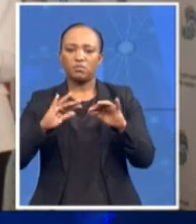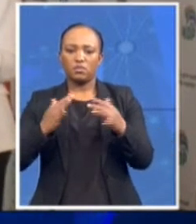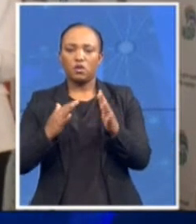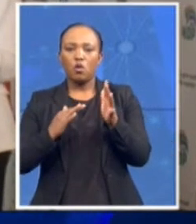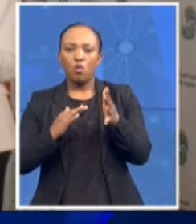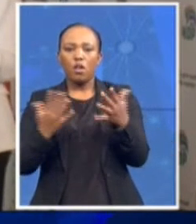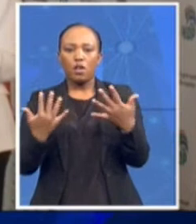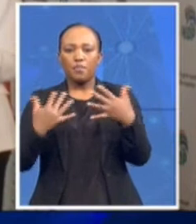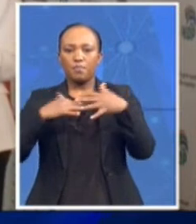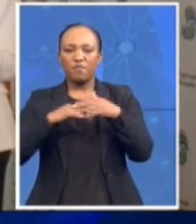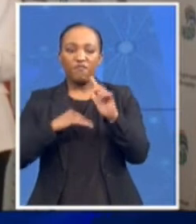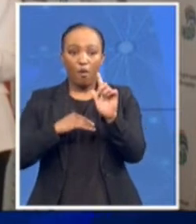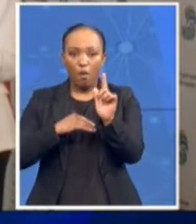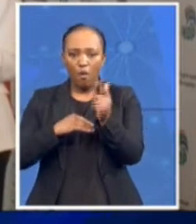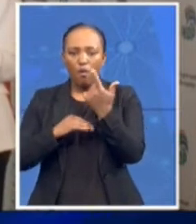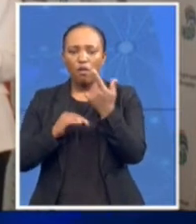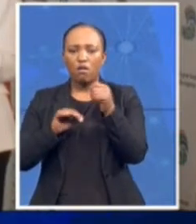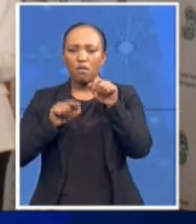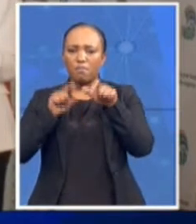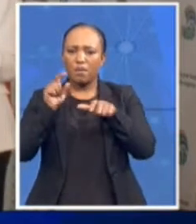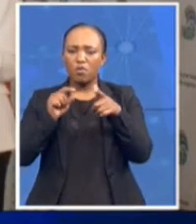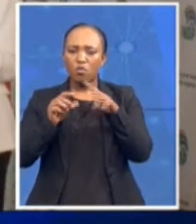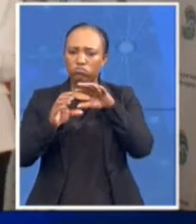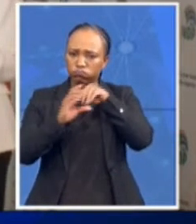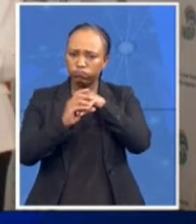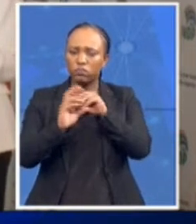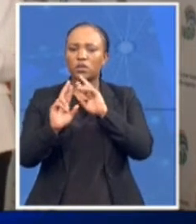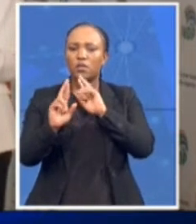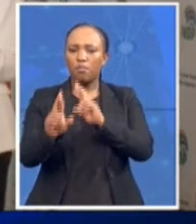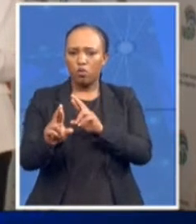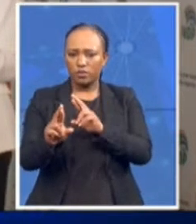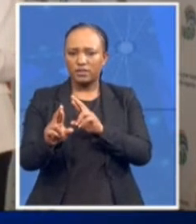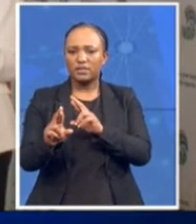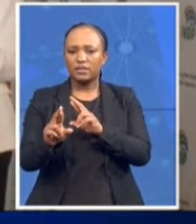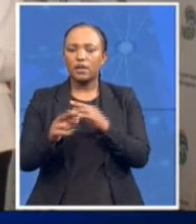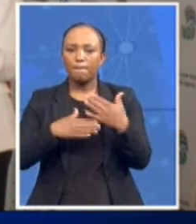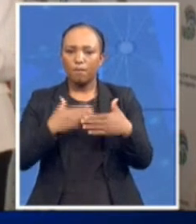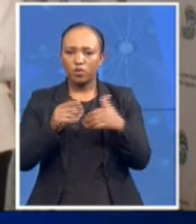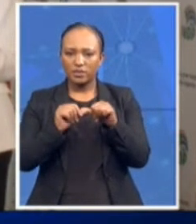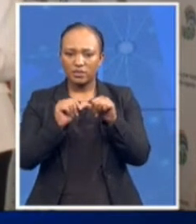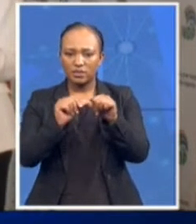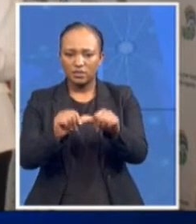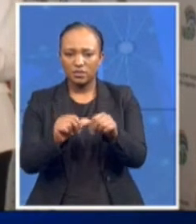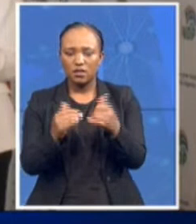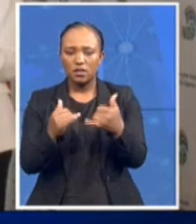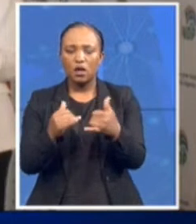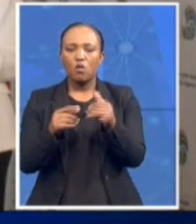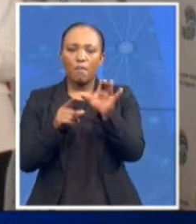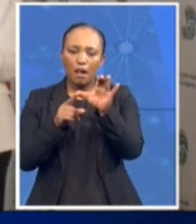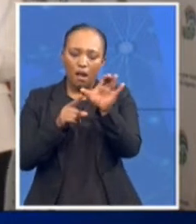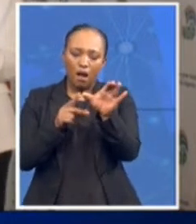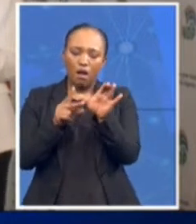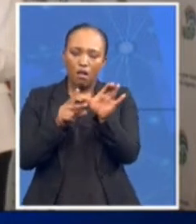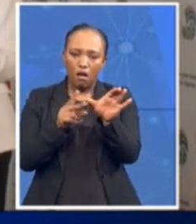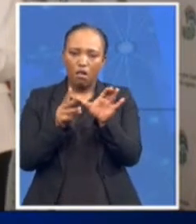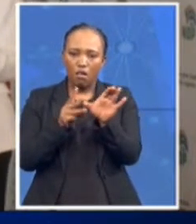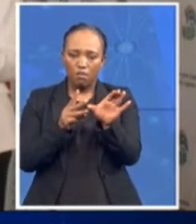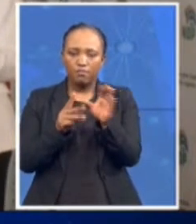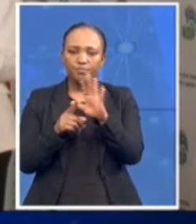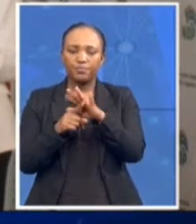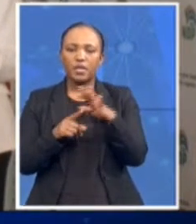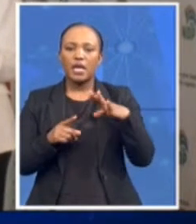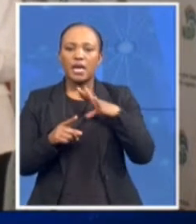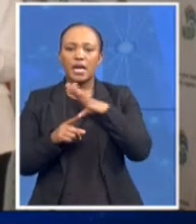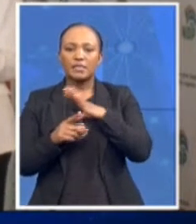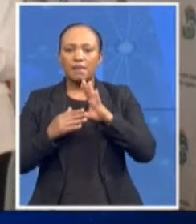in the report, and the process is being categorized into 3 sections: council members, senior management, and